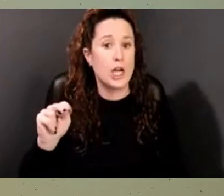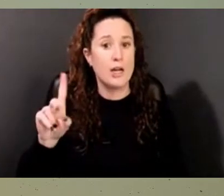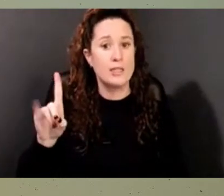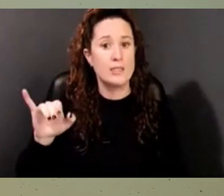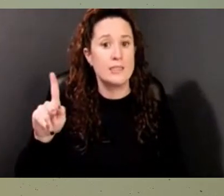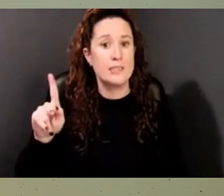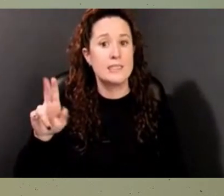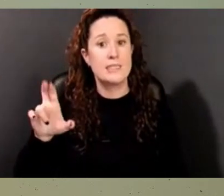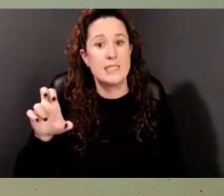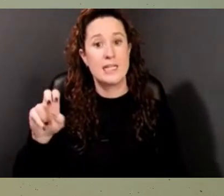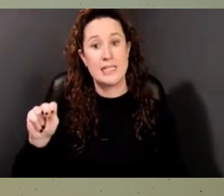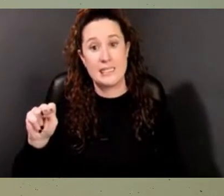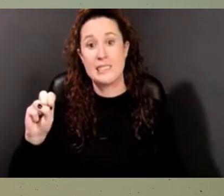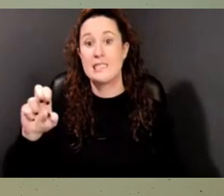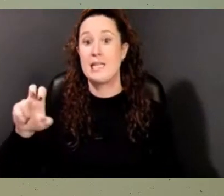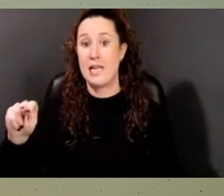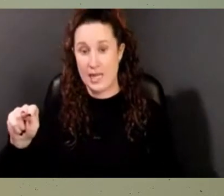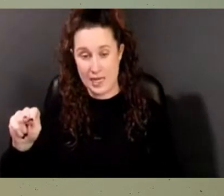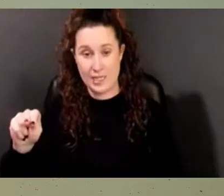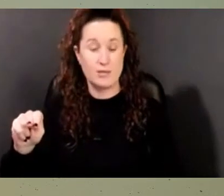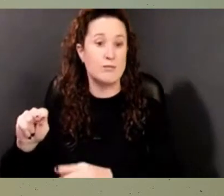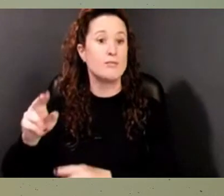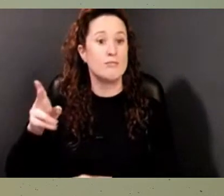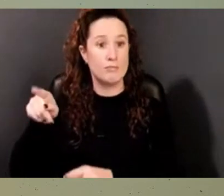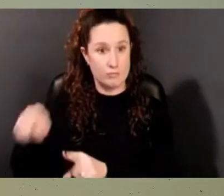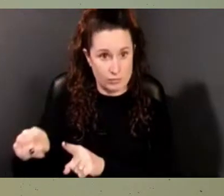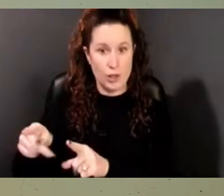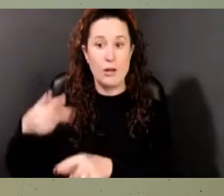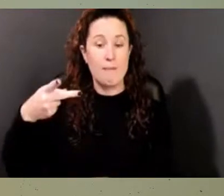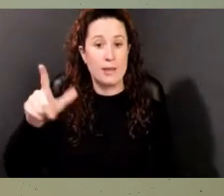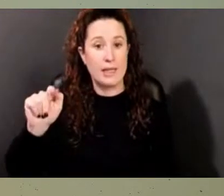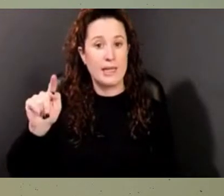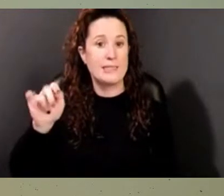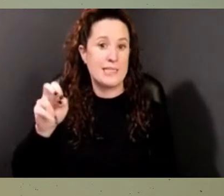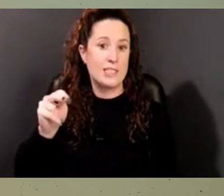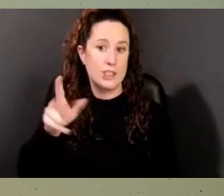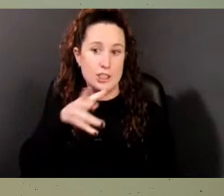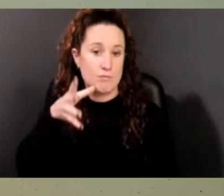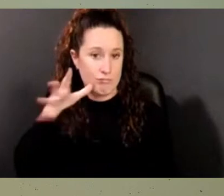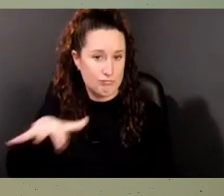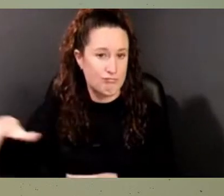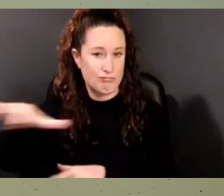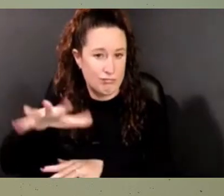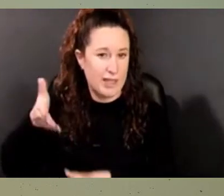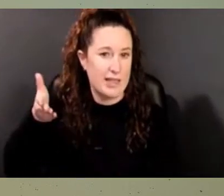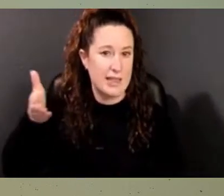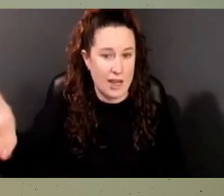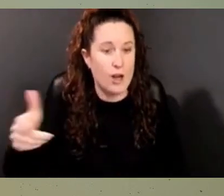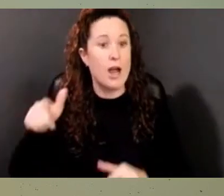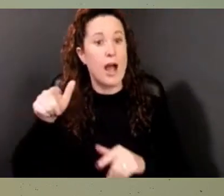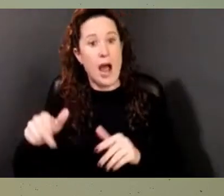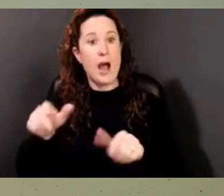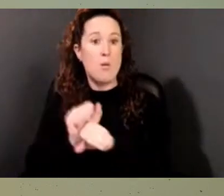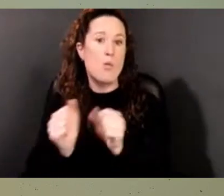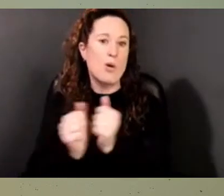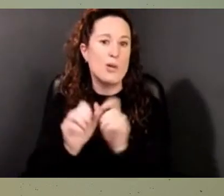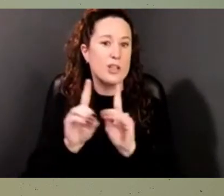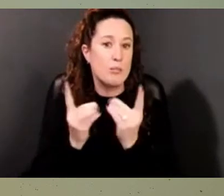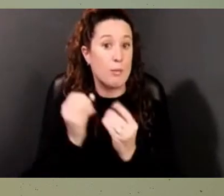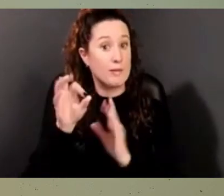historic site that is administered by the Delaware Division of Historical and Cultural Affairs, which is a division under the Department of